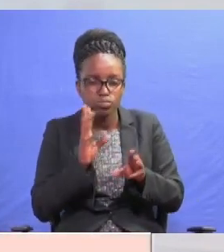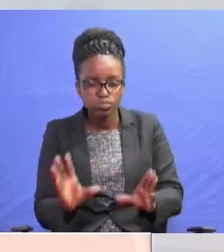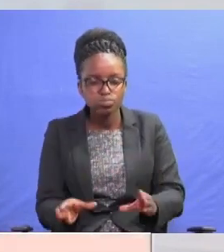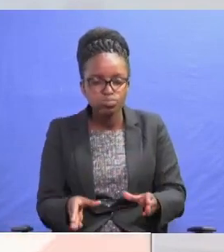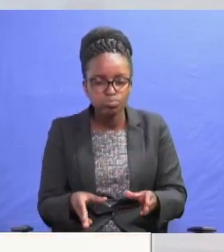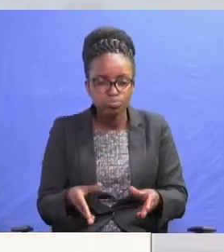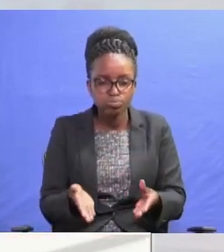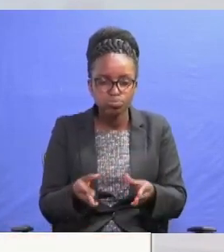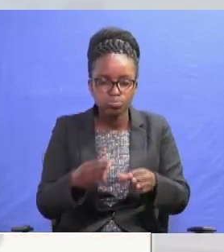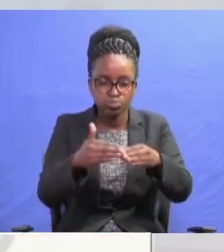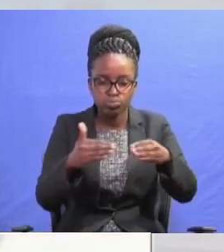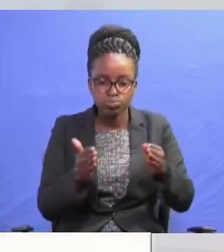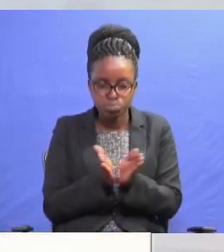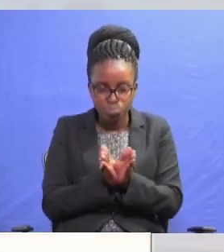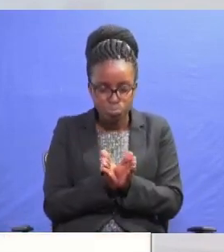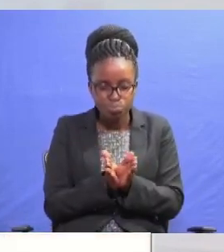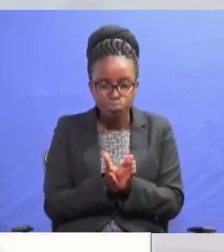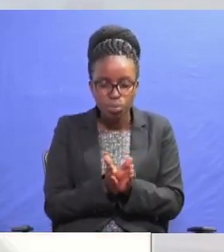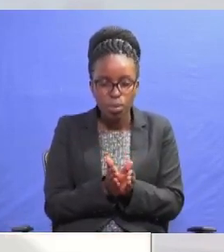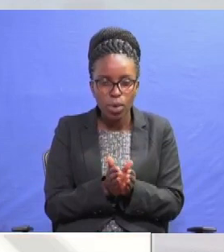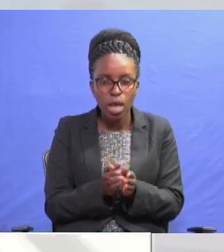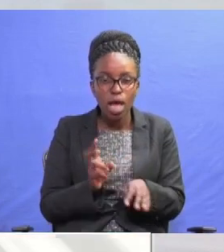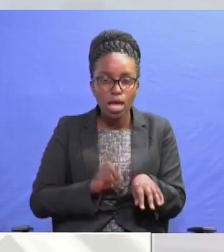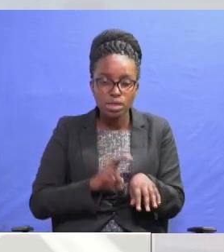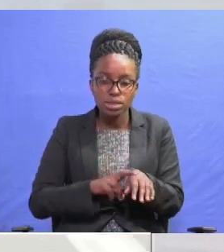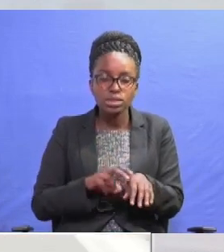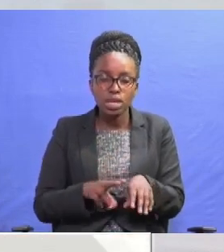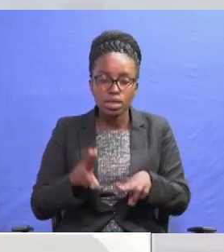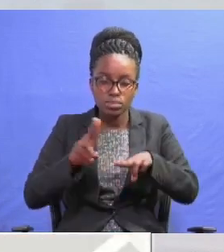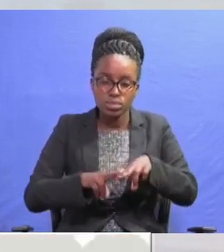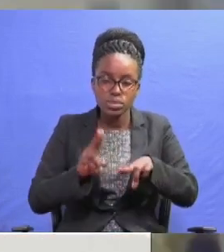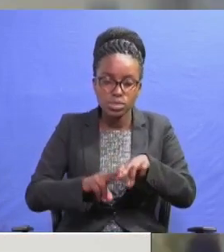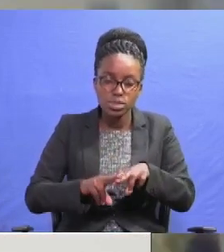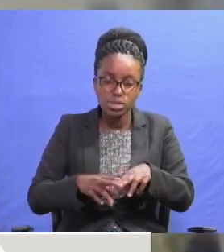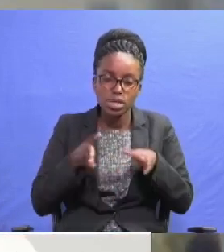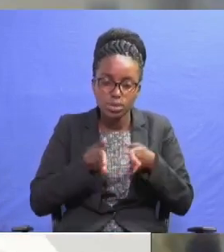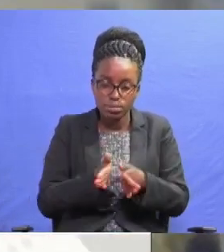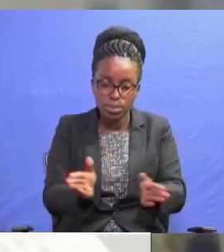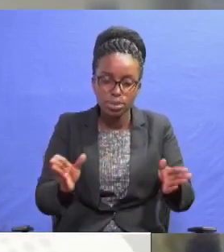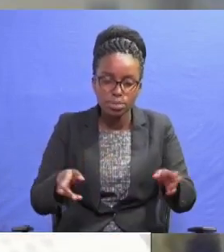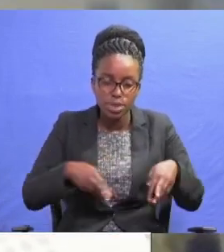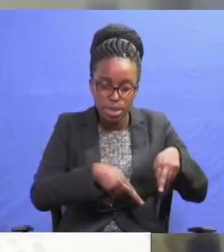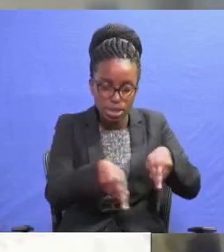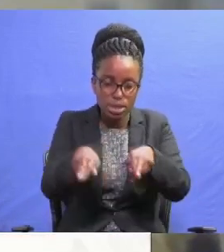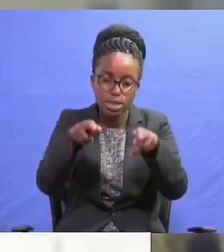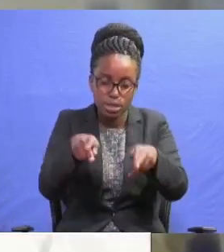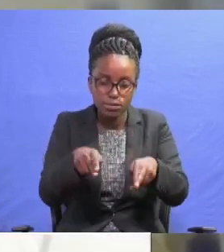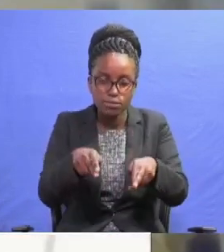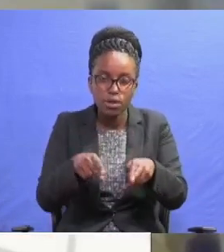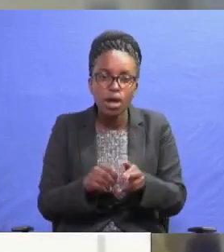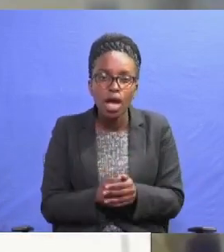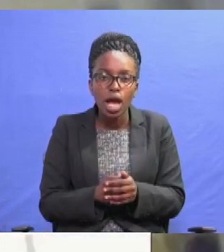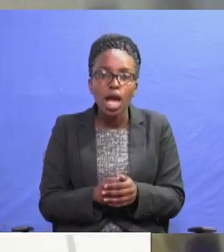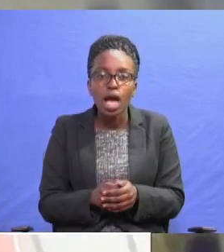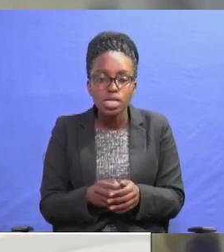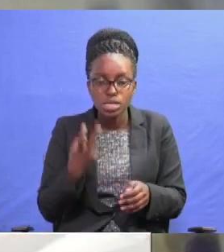that anybody who settles on the pathway of a river, if there is excessive water running through that river, it will occupy